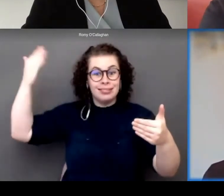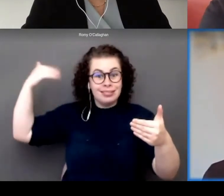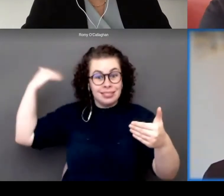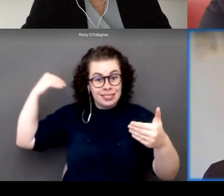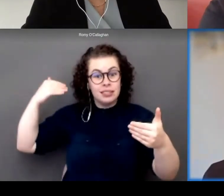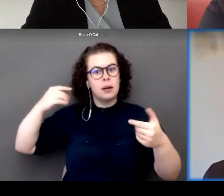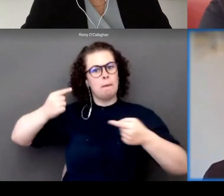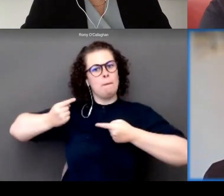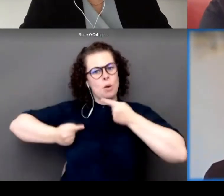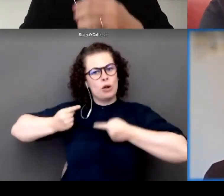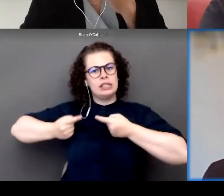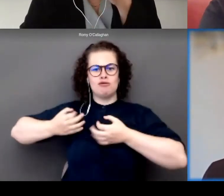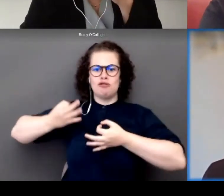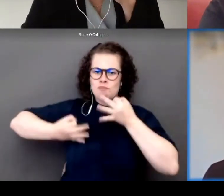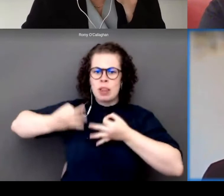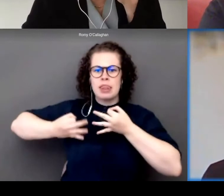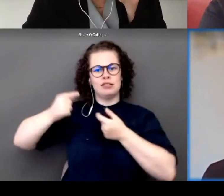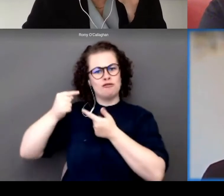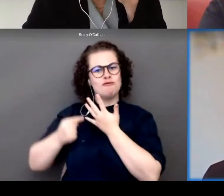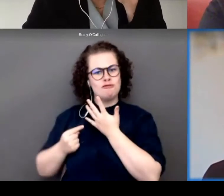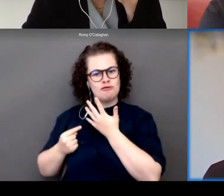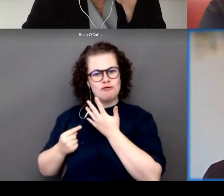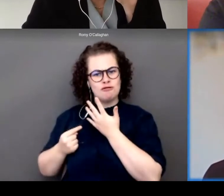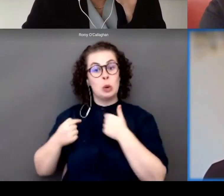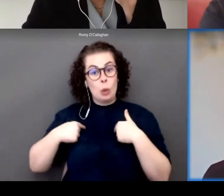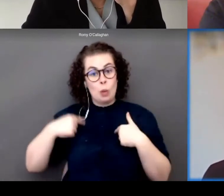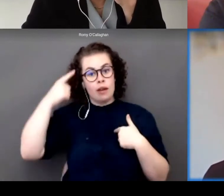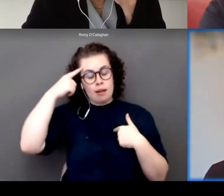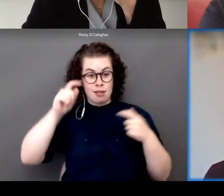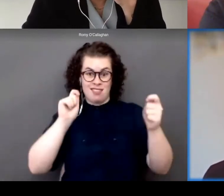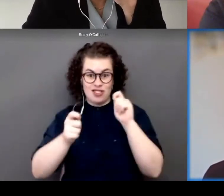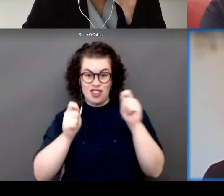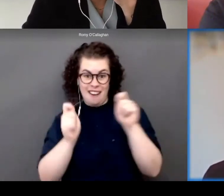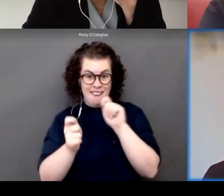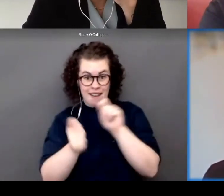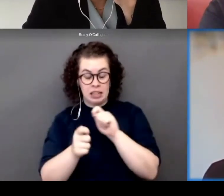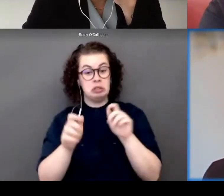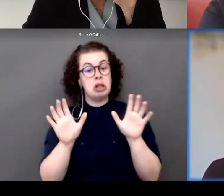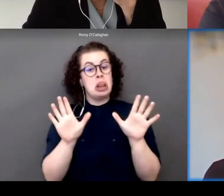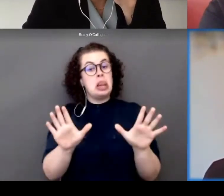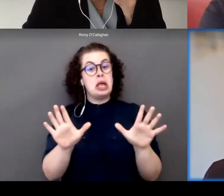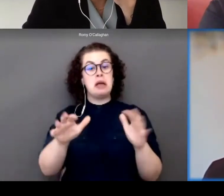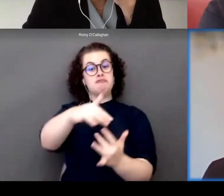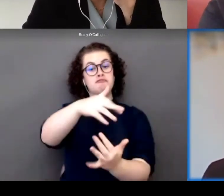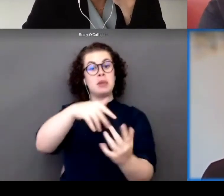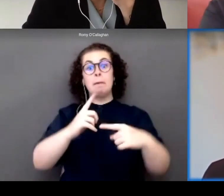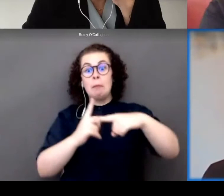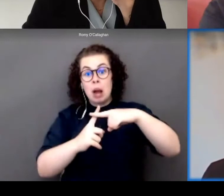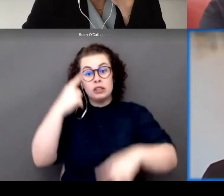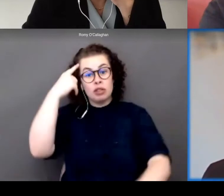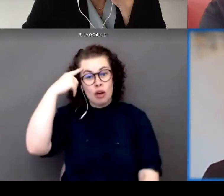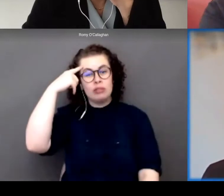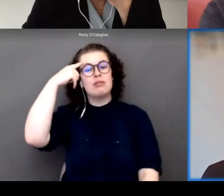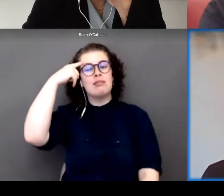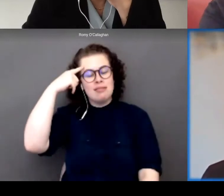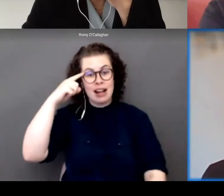why the theatrical performance dedicated to Patrick Zaki was symbolically